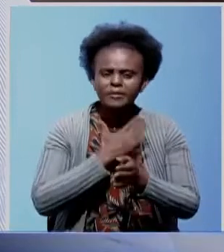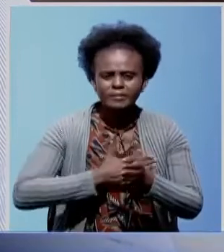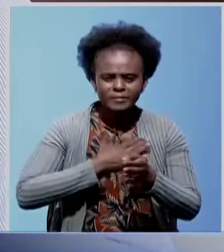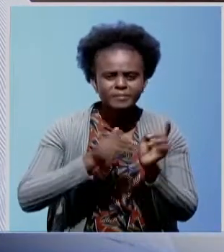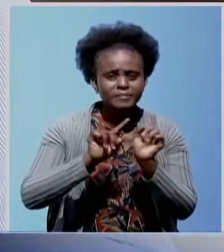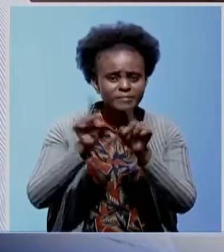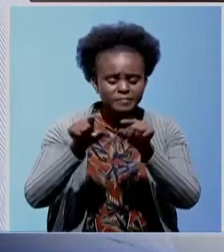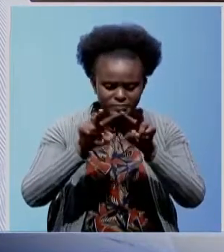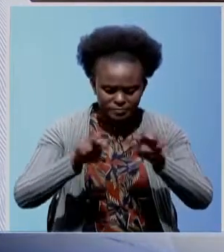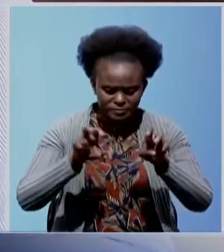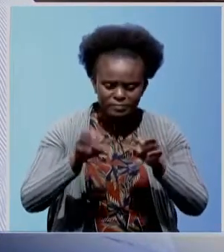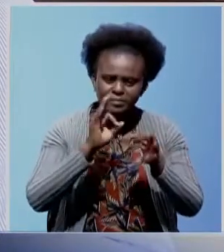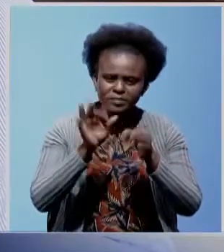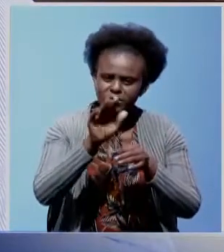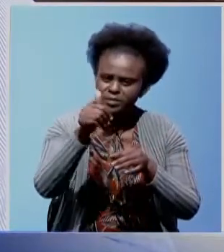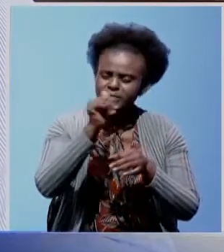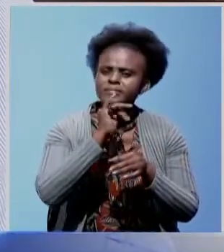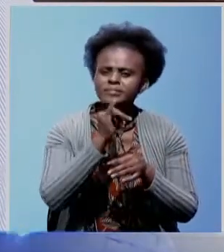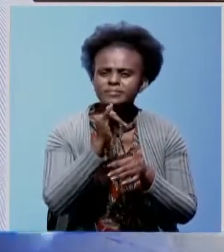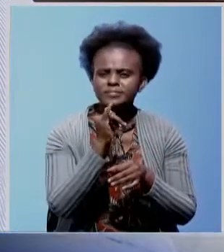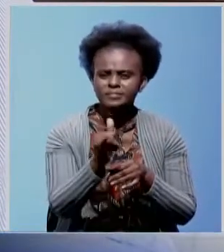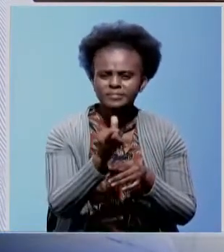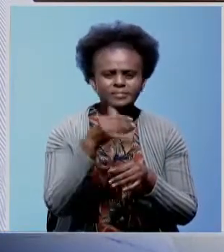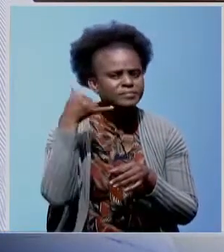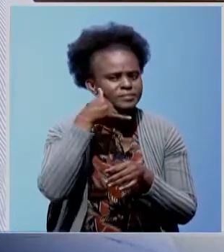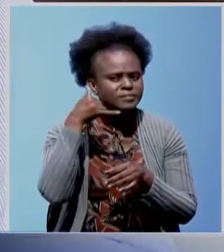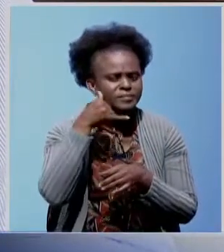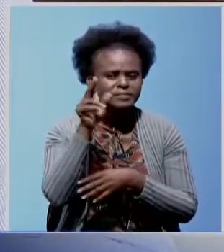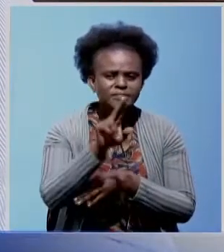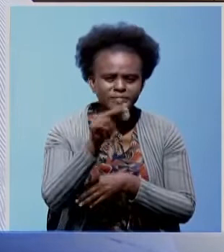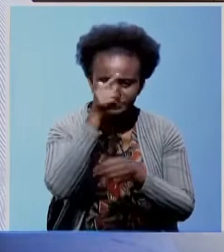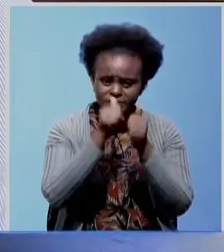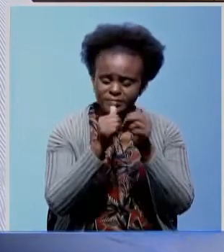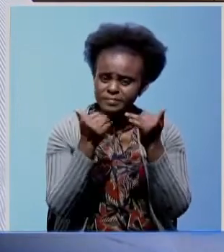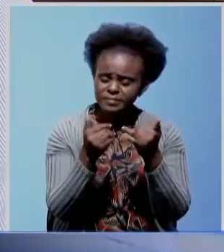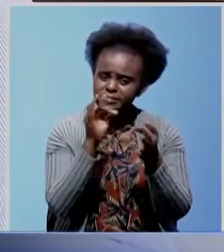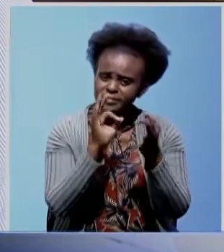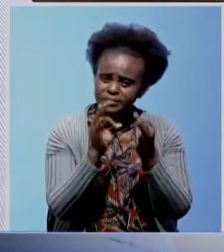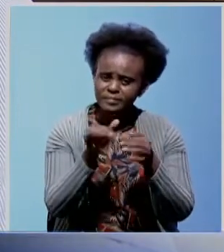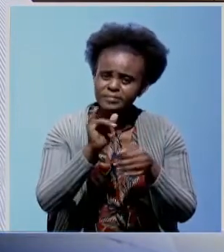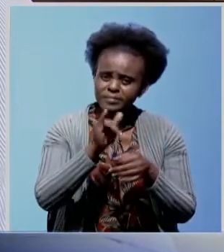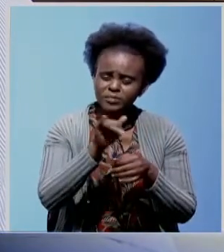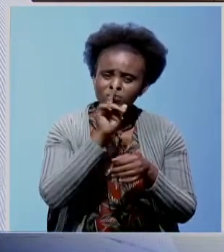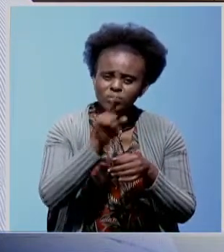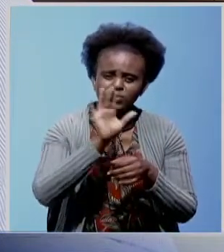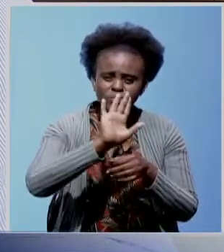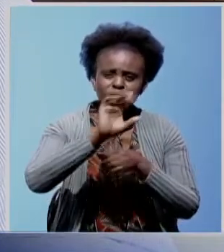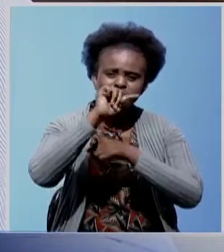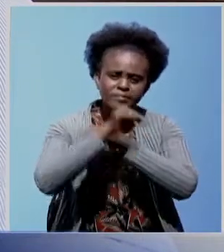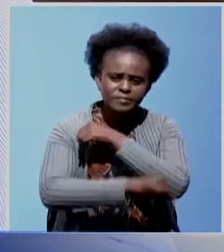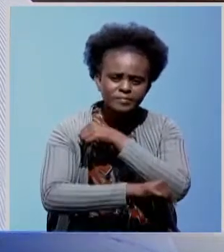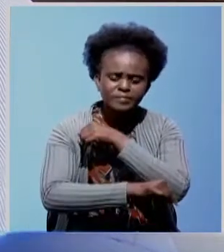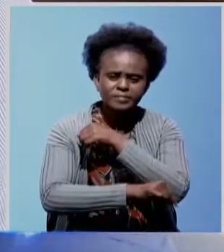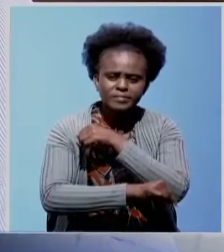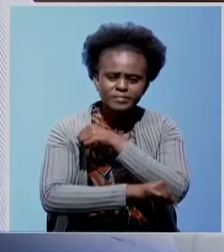your details if you have not done so on the phone, because if the details, have got any